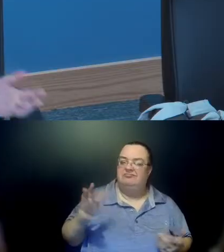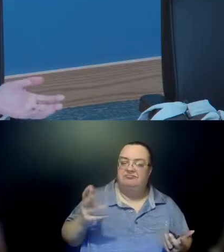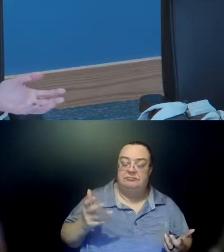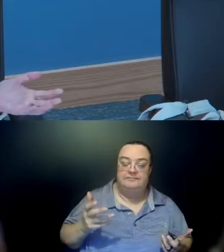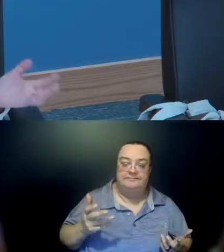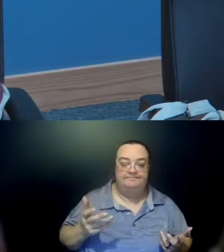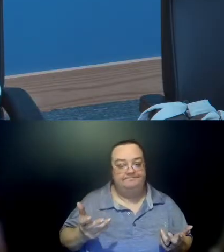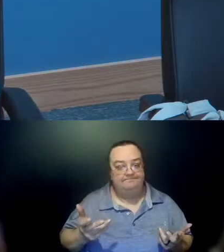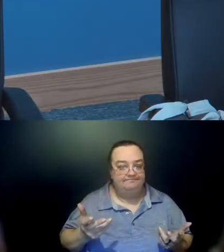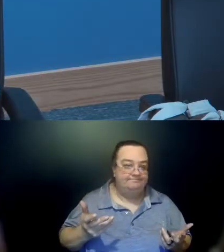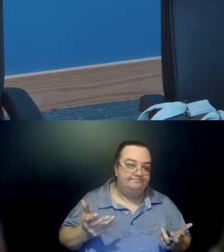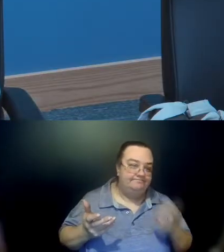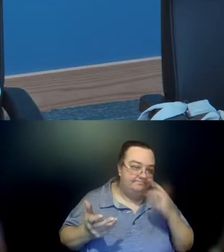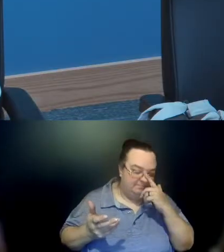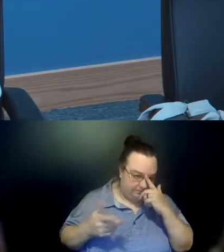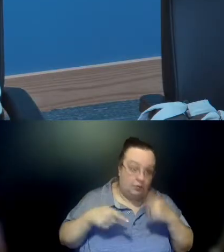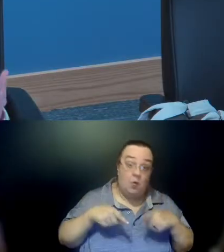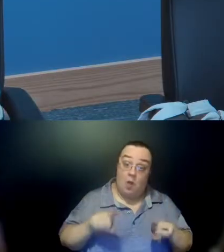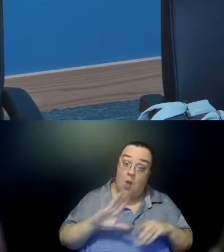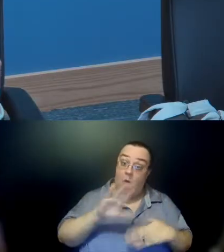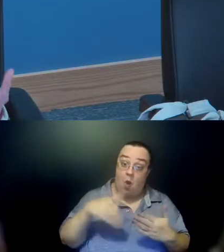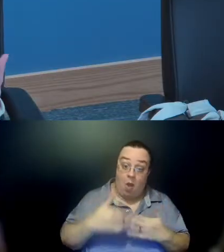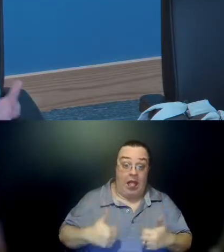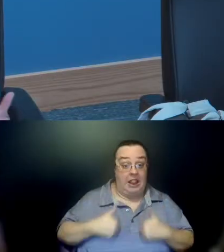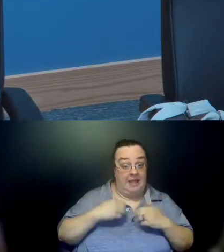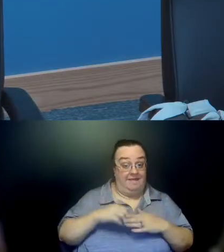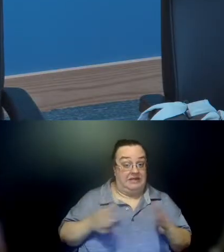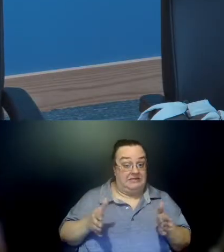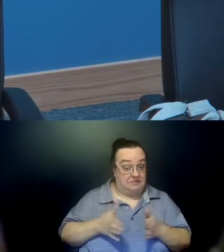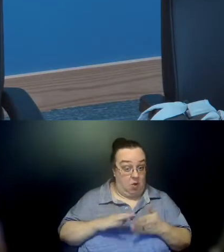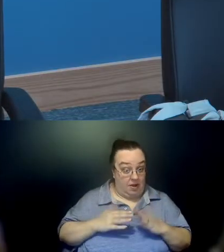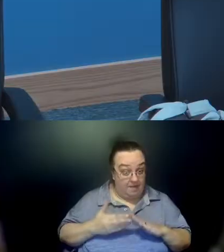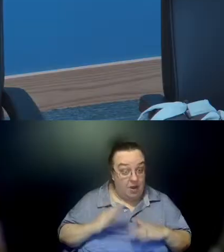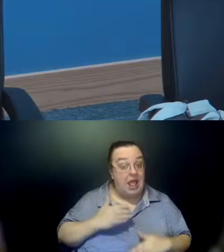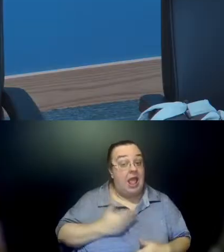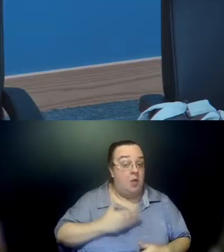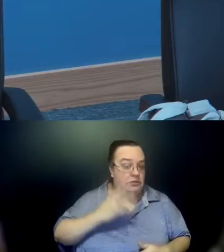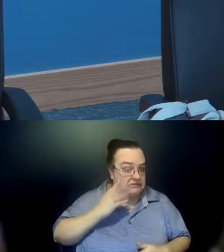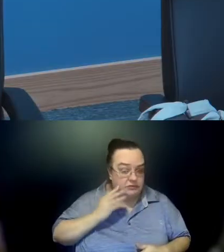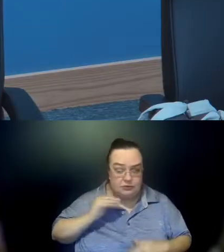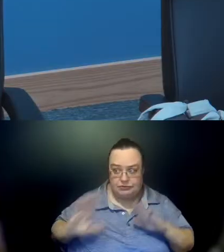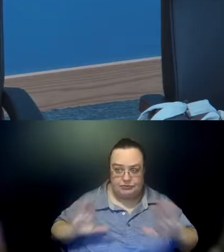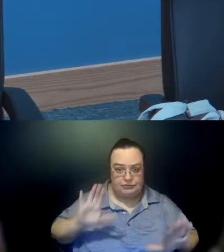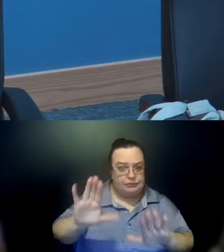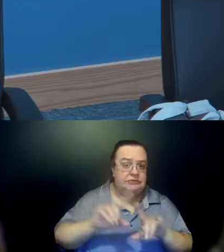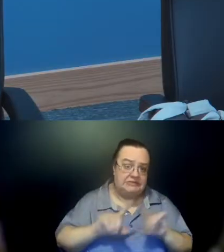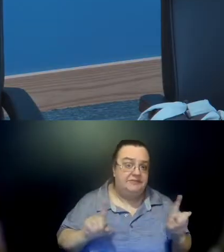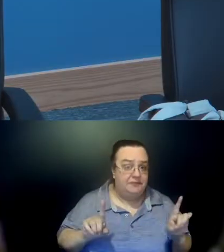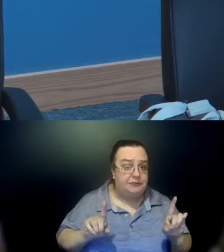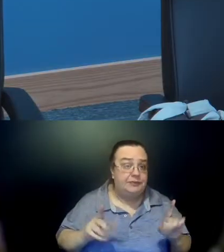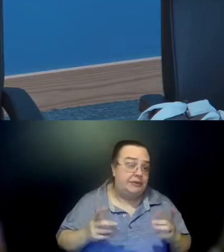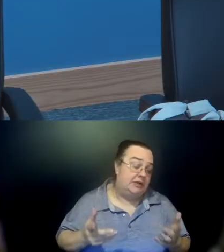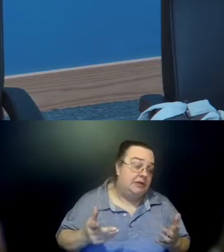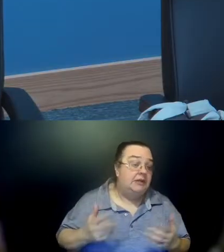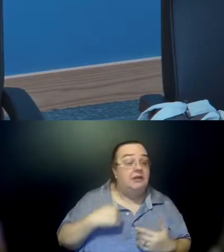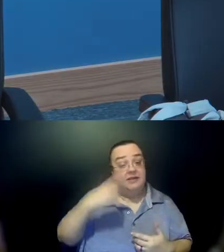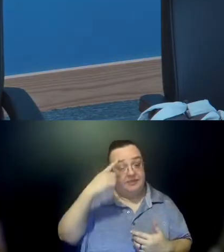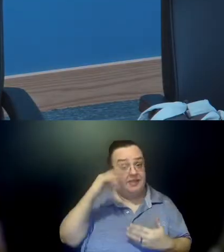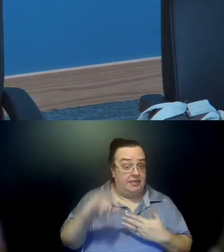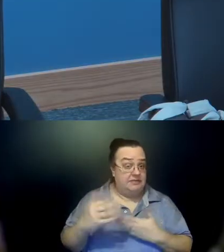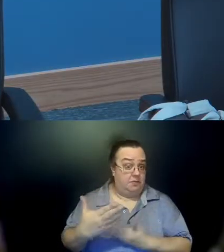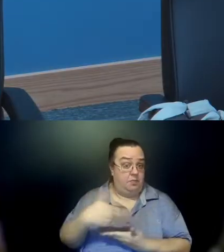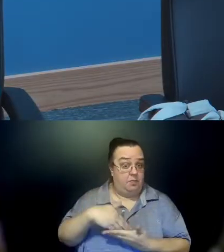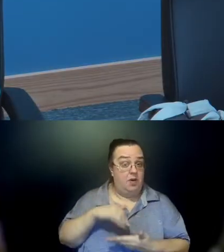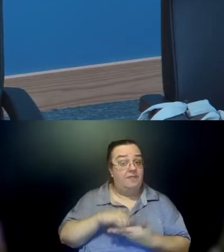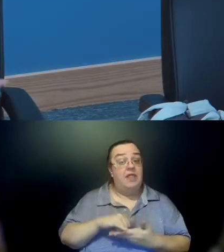And, while we all live in this small community, our experiences are different. And so, I think that's part of it. I get some